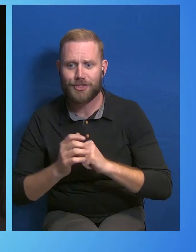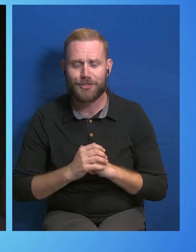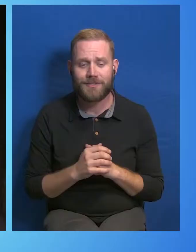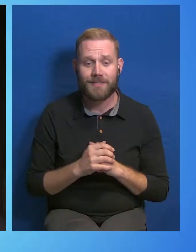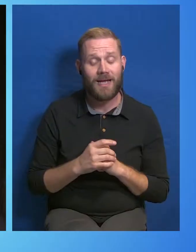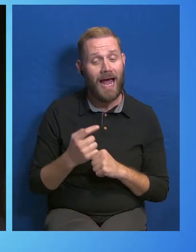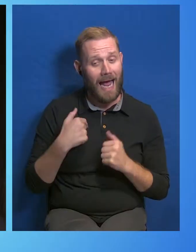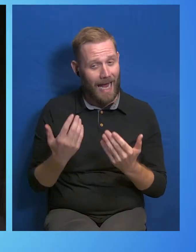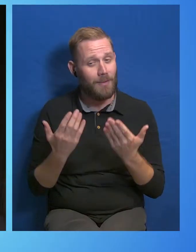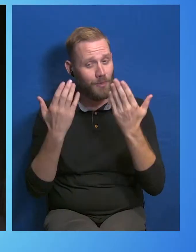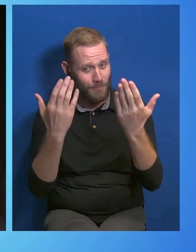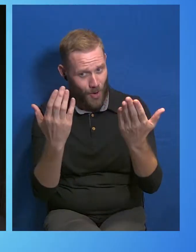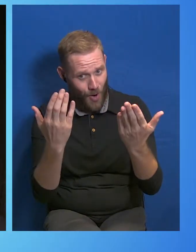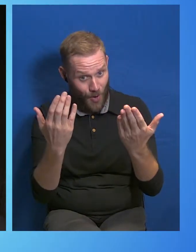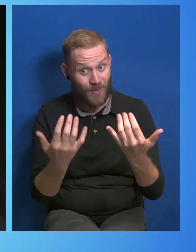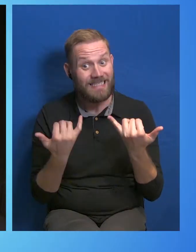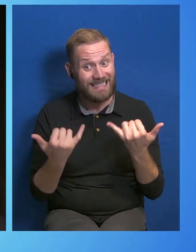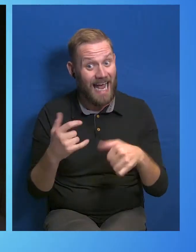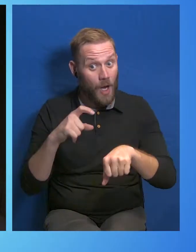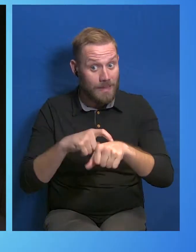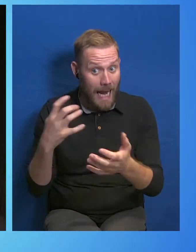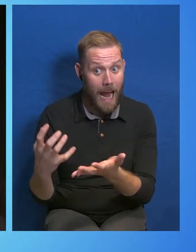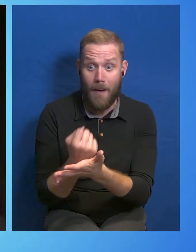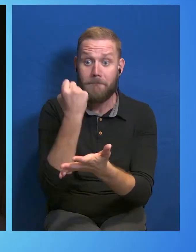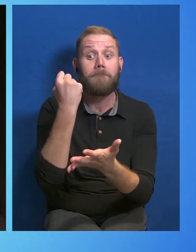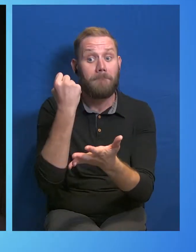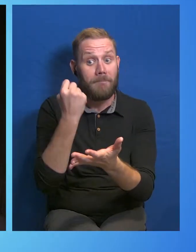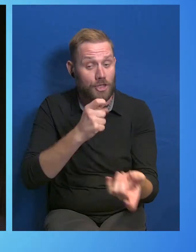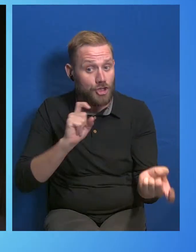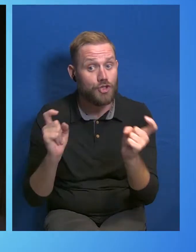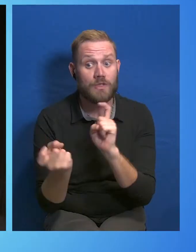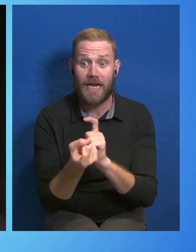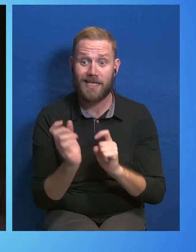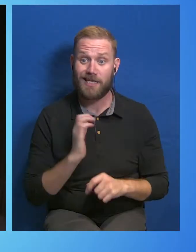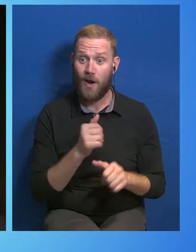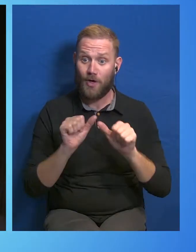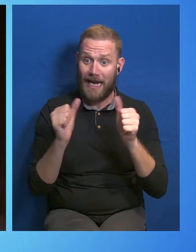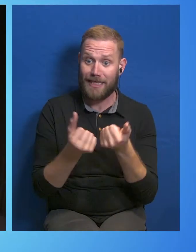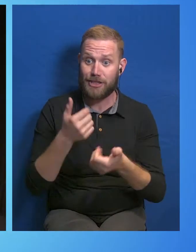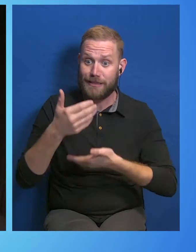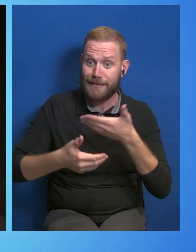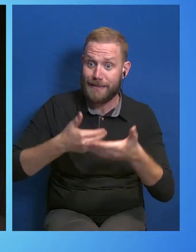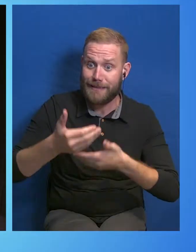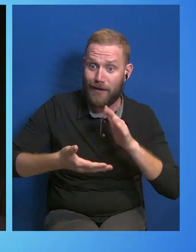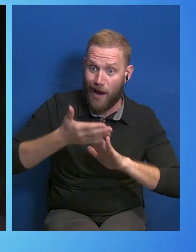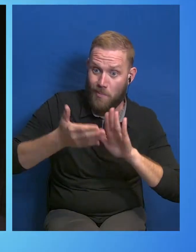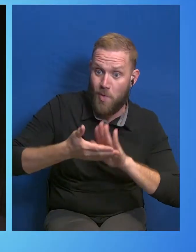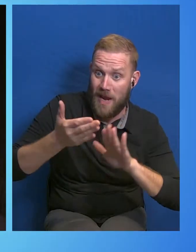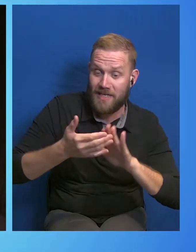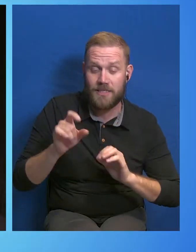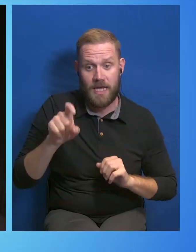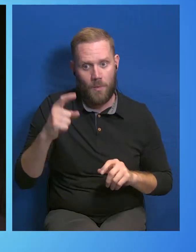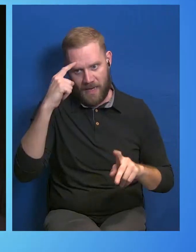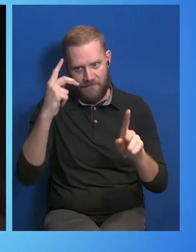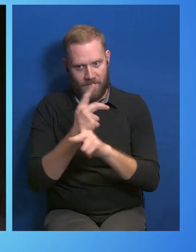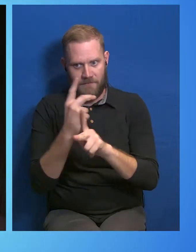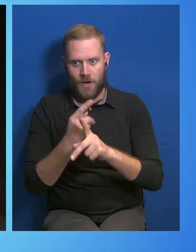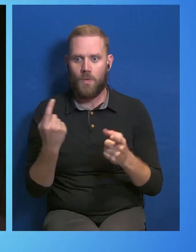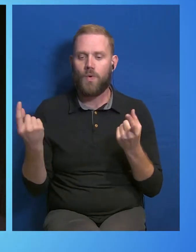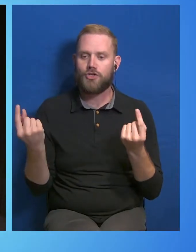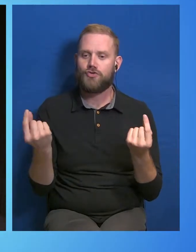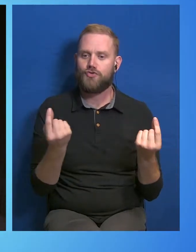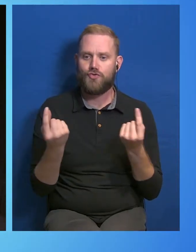I propose that the time is now to make changes within the agency, and we need to figure out what to